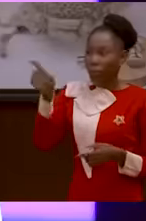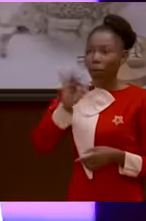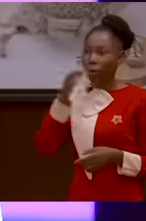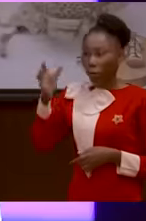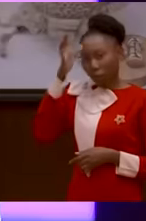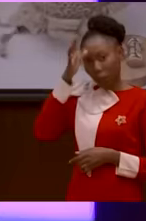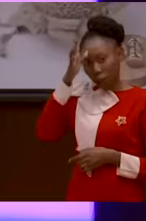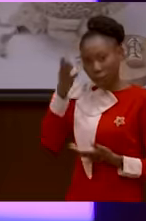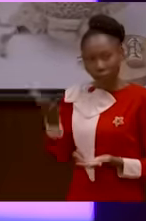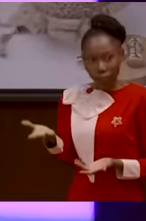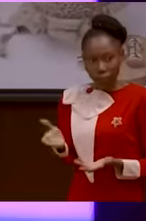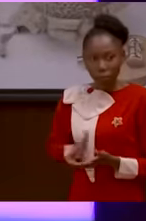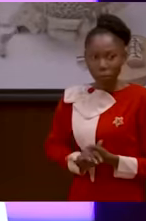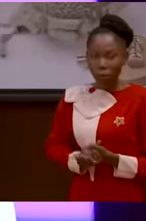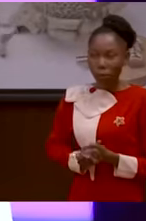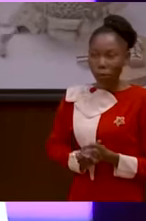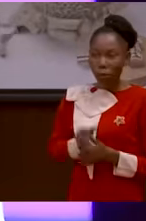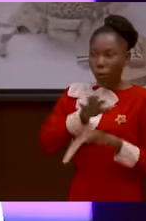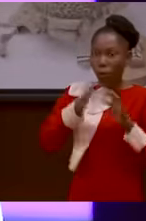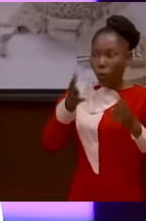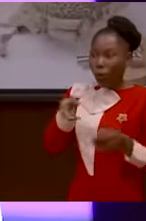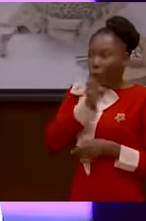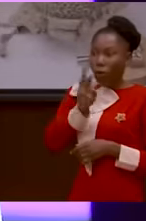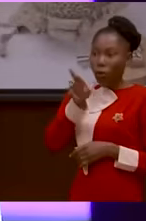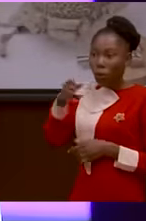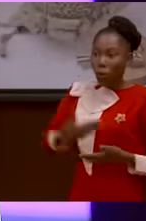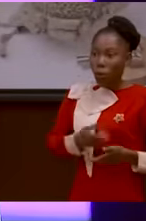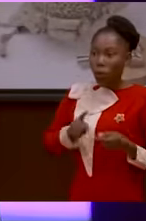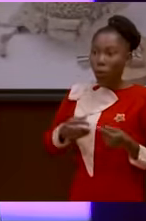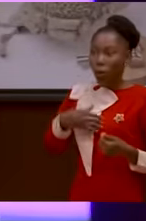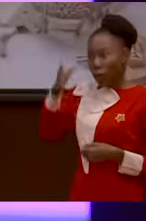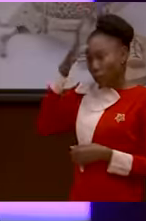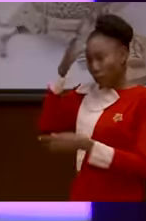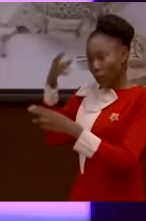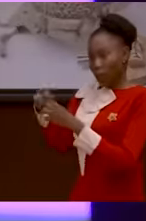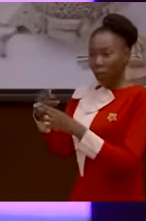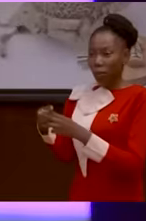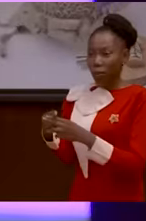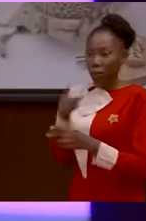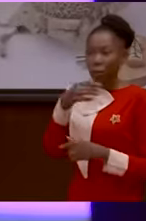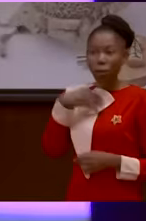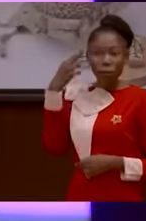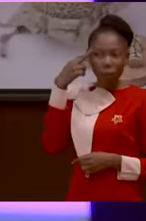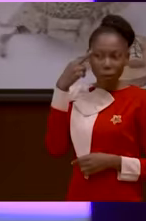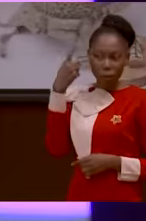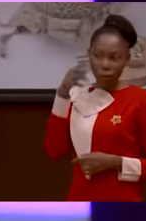the father. You don't want the child to bear the name of the father? Do you have a reason for